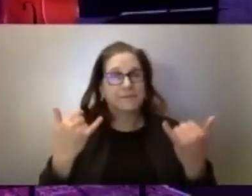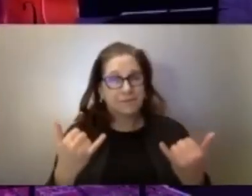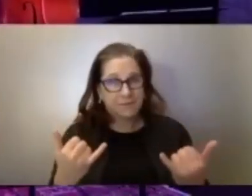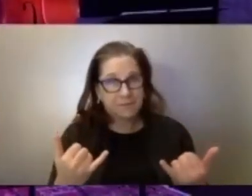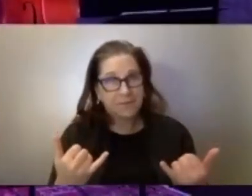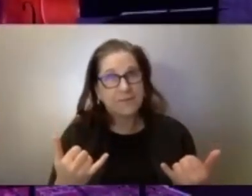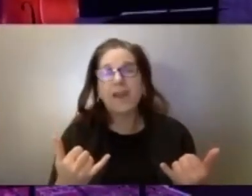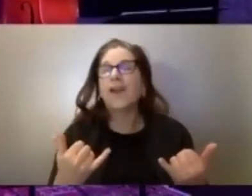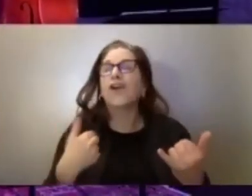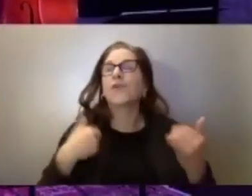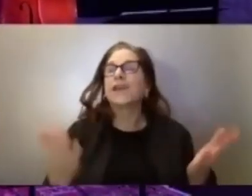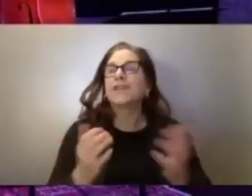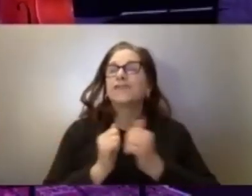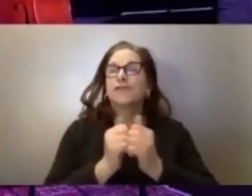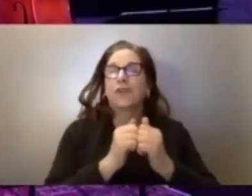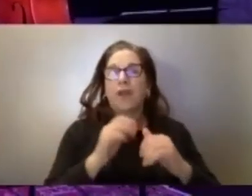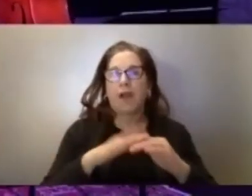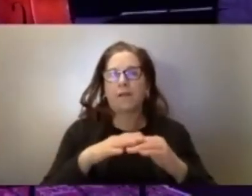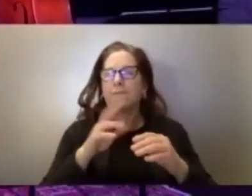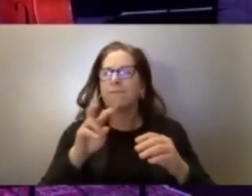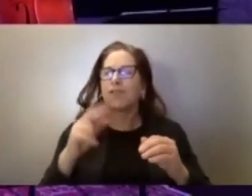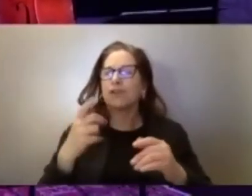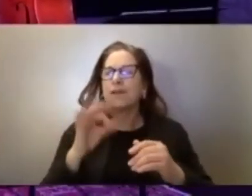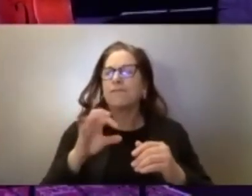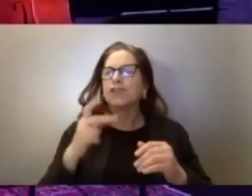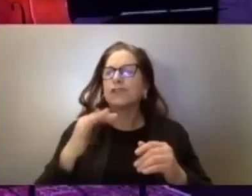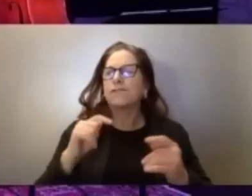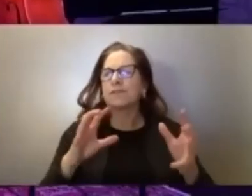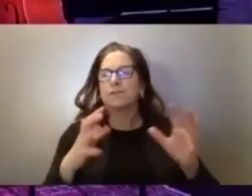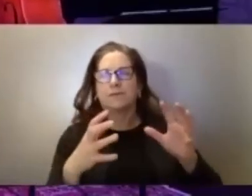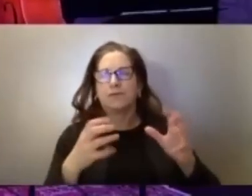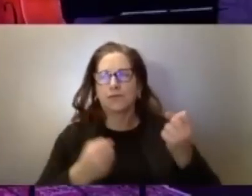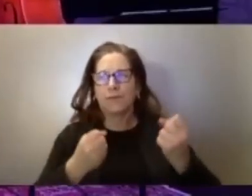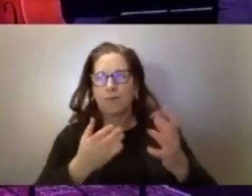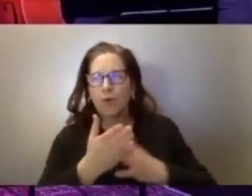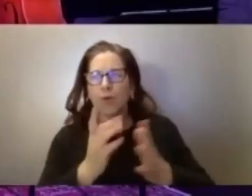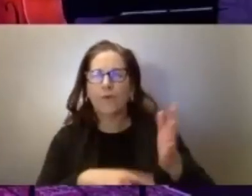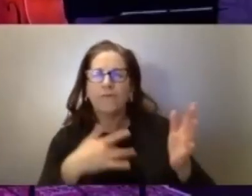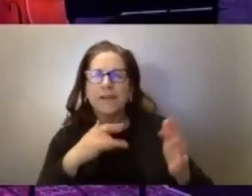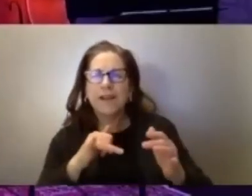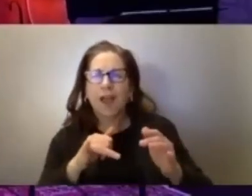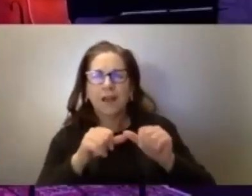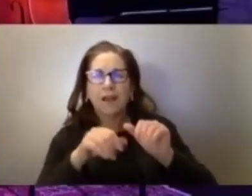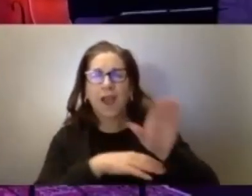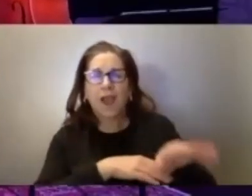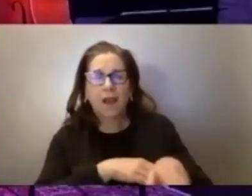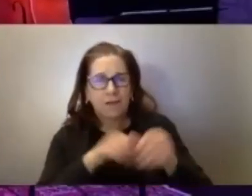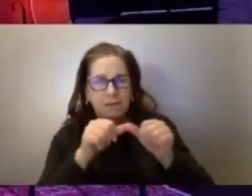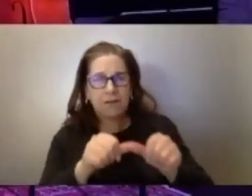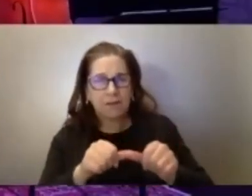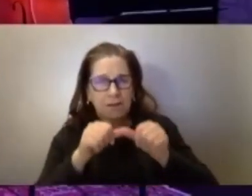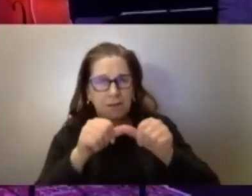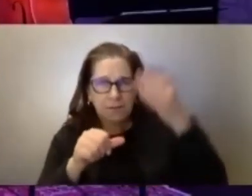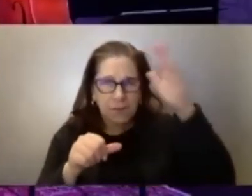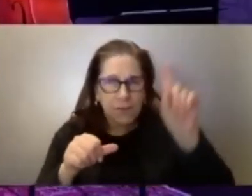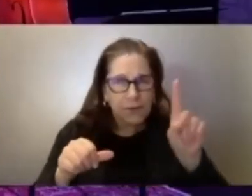Now, here we are together on the verge of shift in our drive through what feels like the endless night of